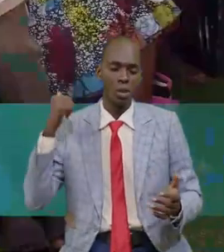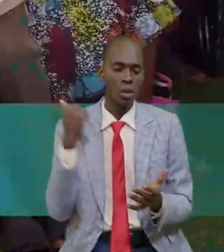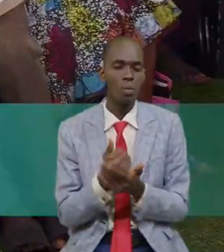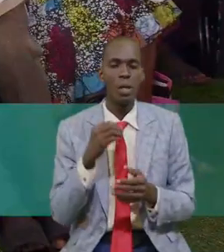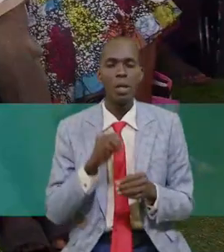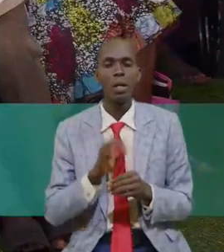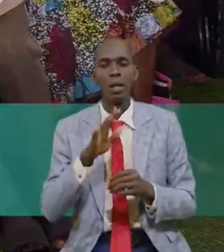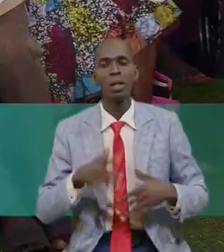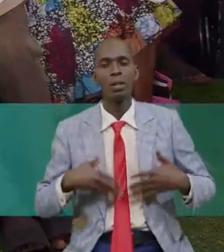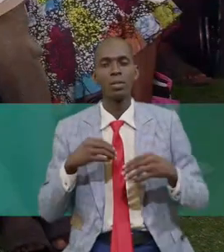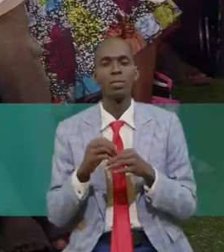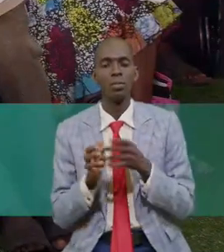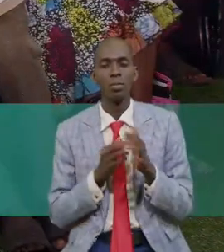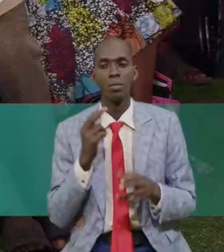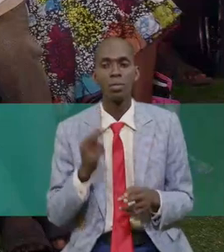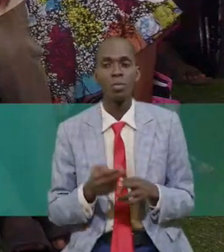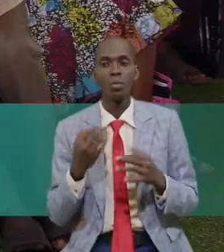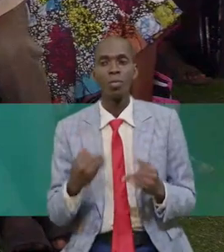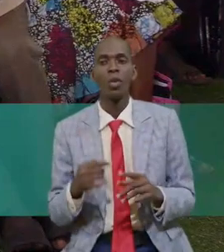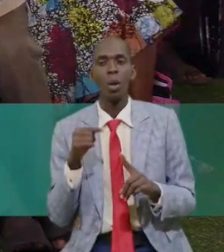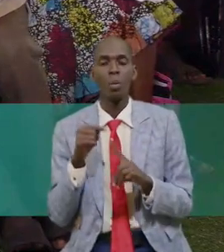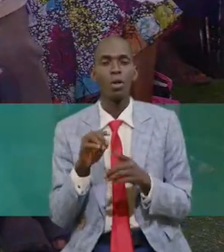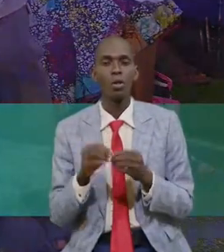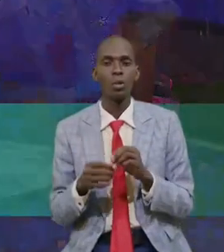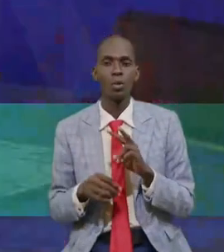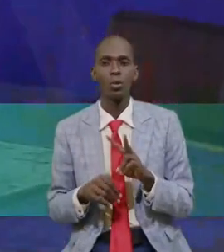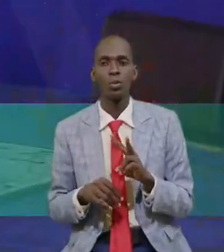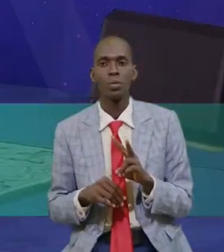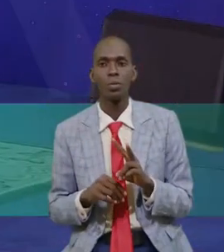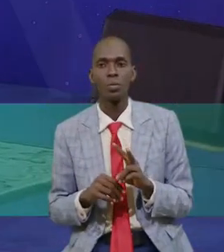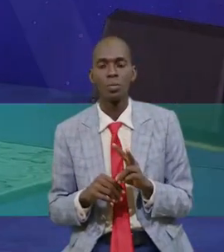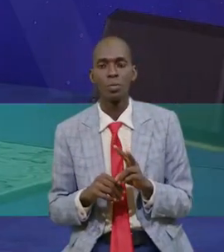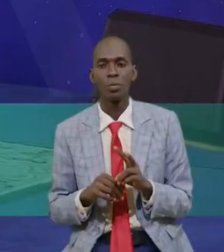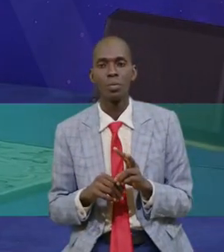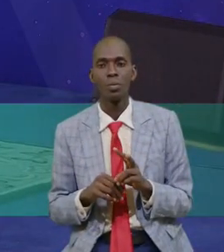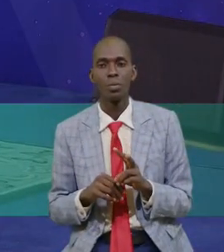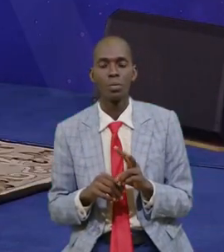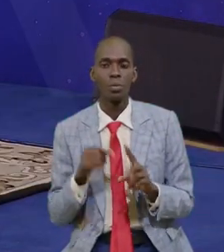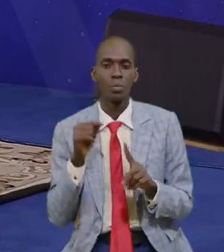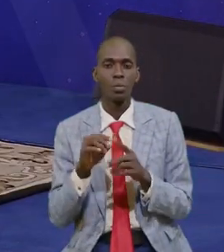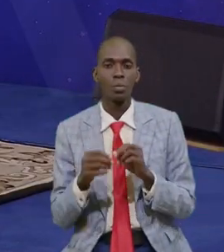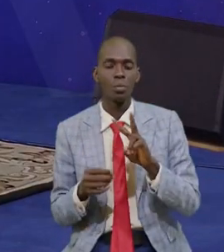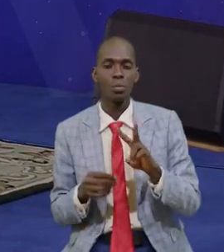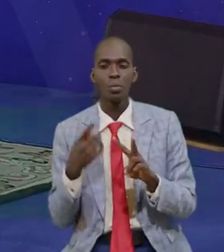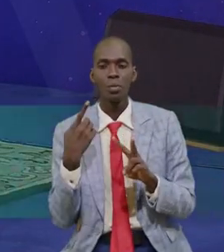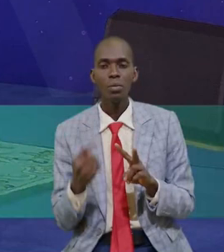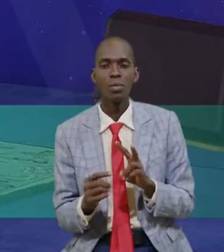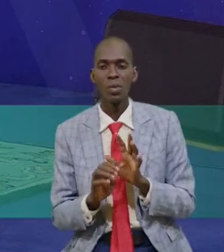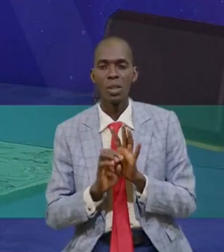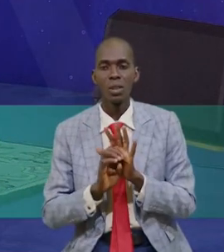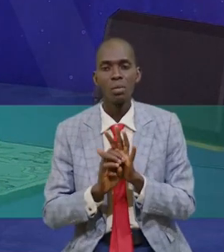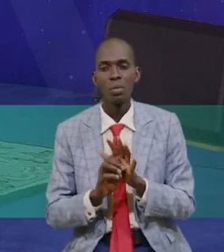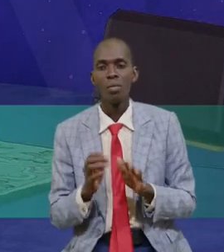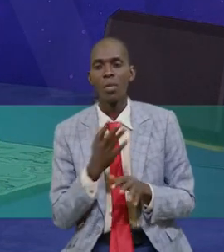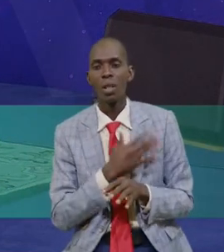life. We come to point number two. Point number two, the pattern and proclamation of